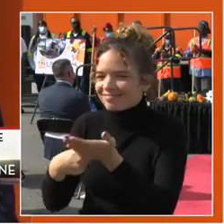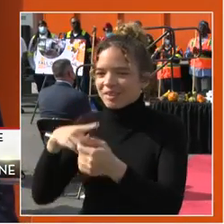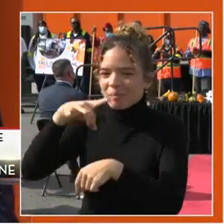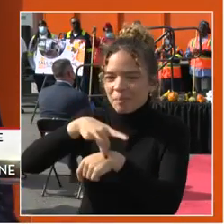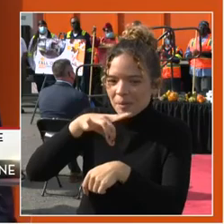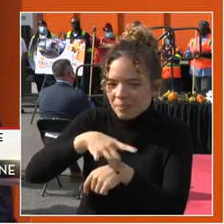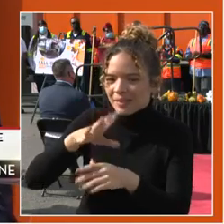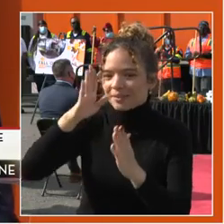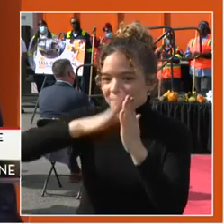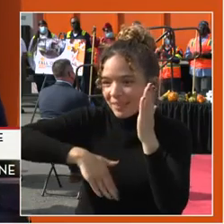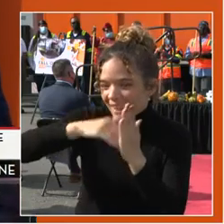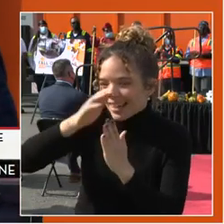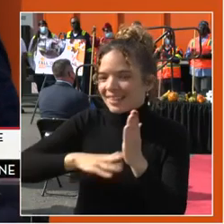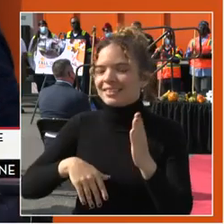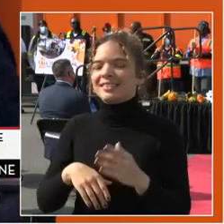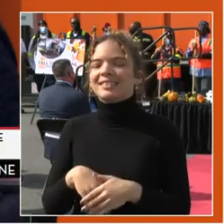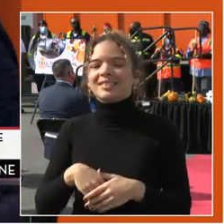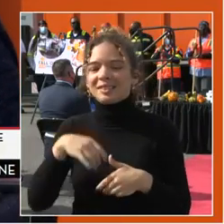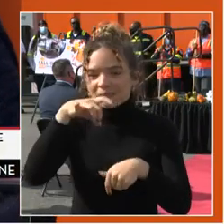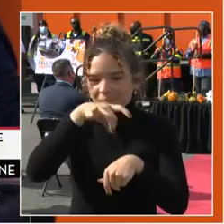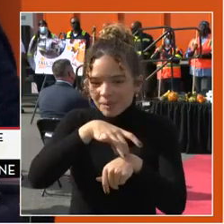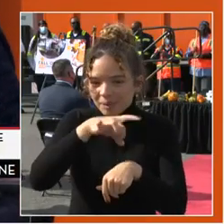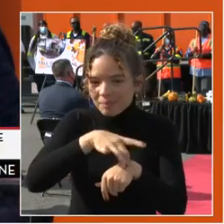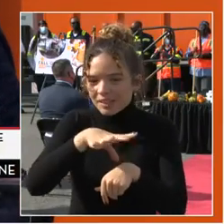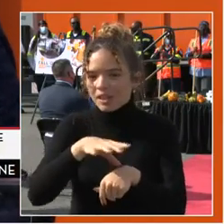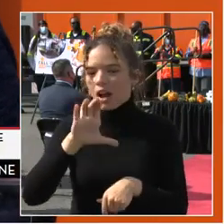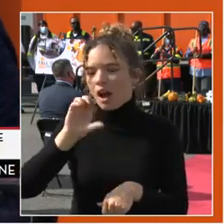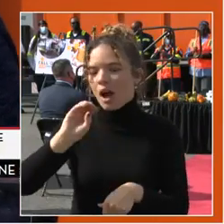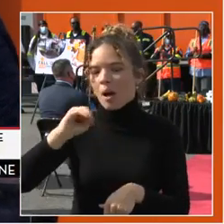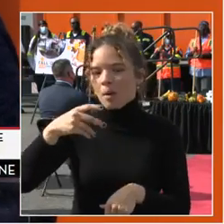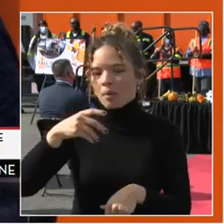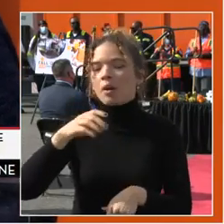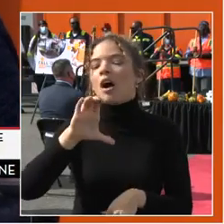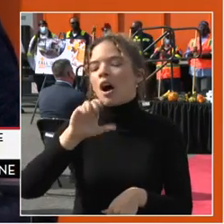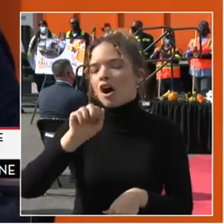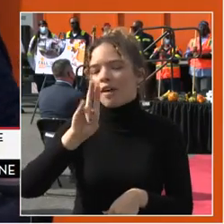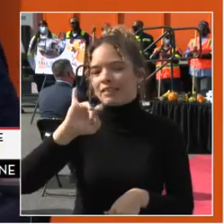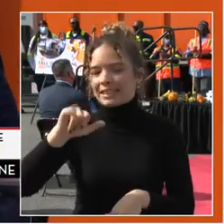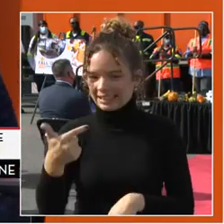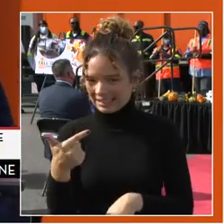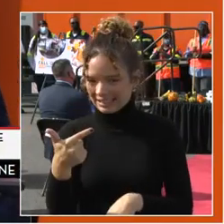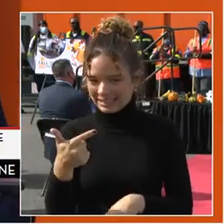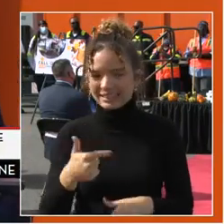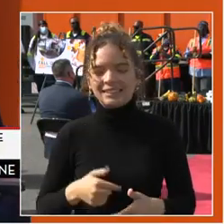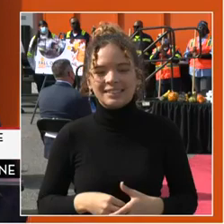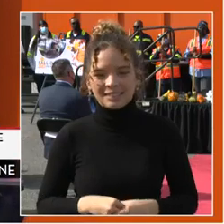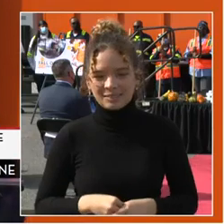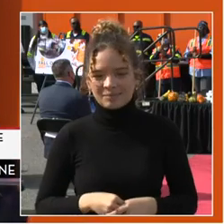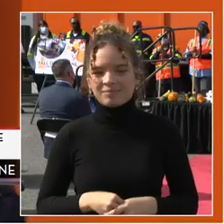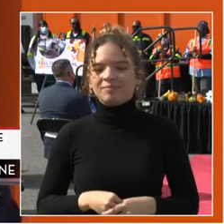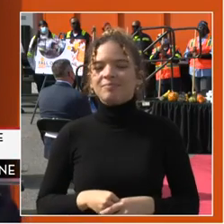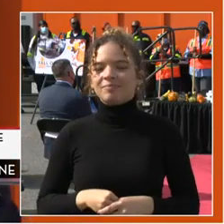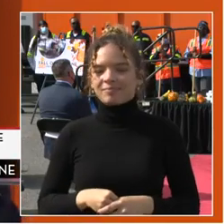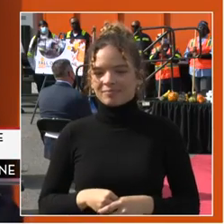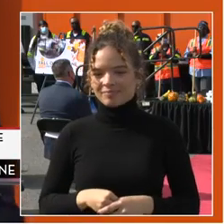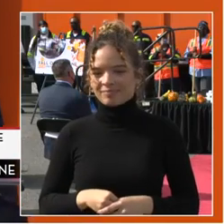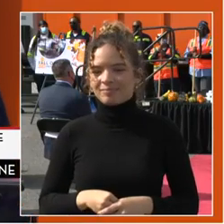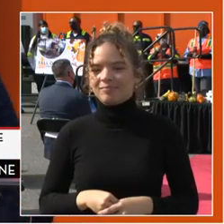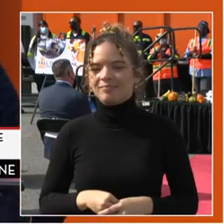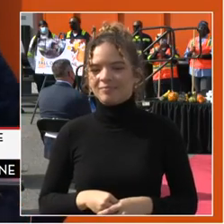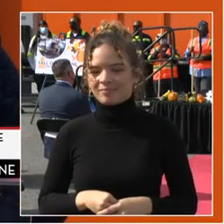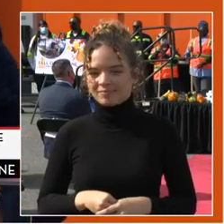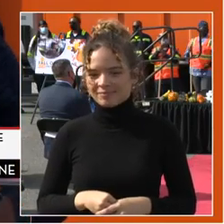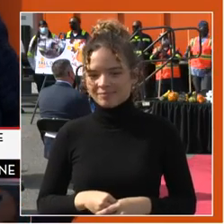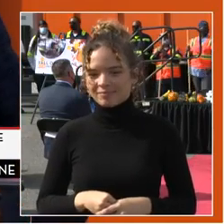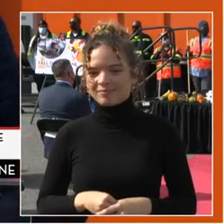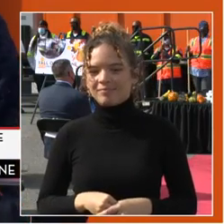making. But before we get there, I also have a special announcement to make that's actually a big